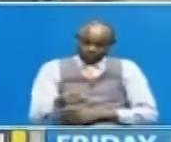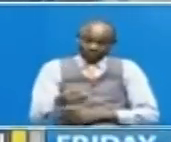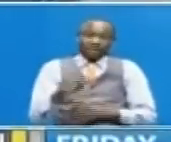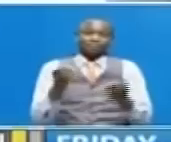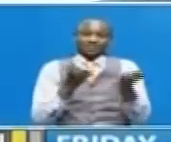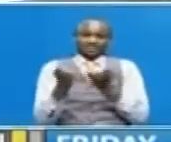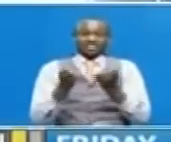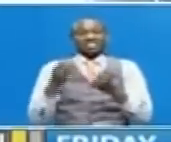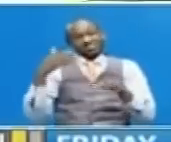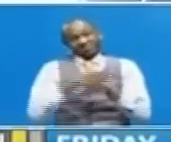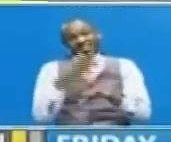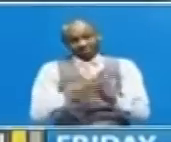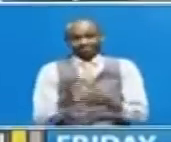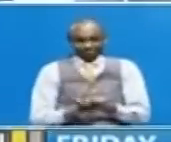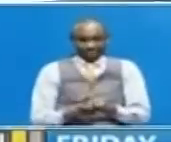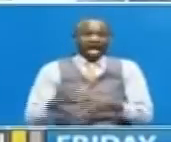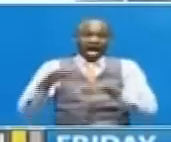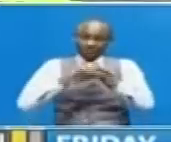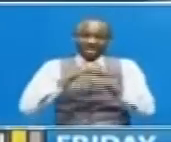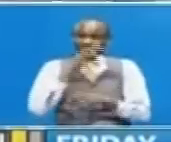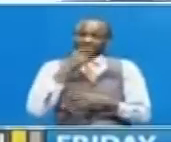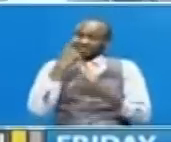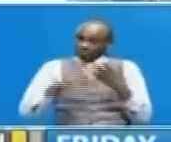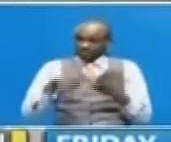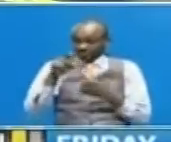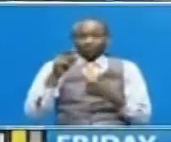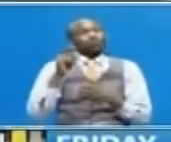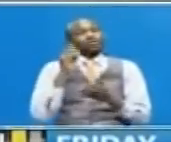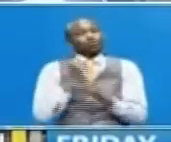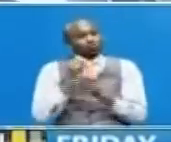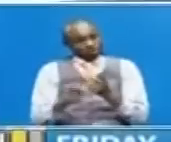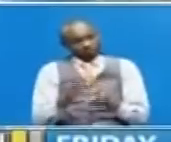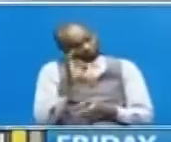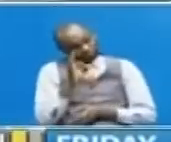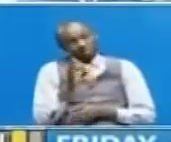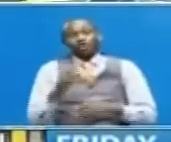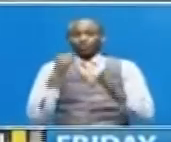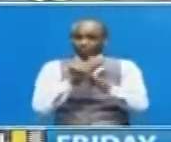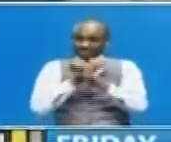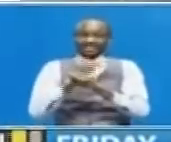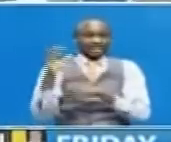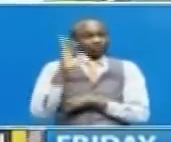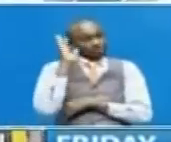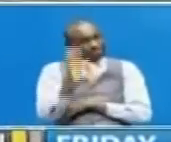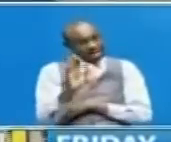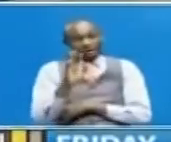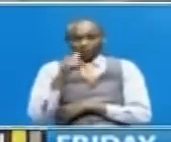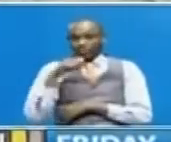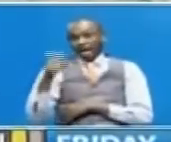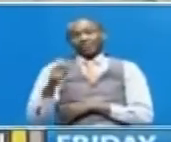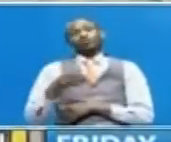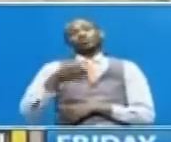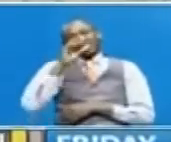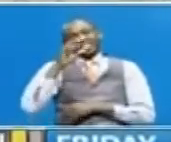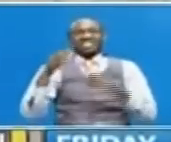faceless crooks. Africa Spirit says the new packaging line will go a long way to protect their customers from consuming